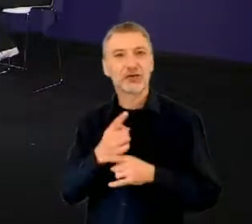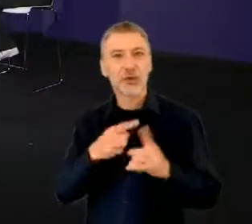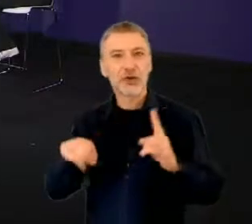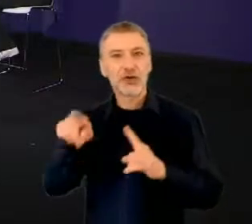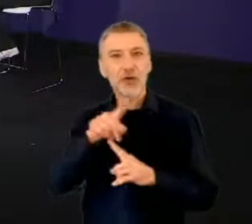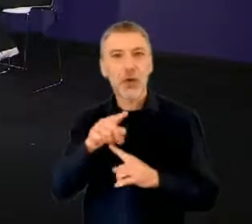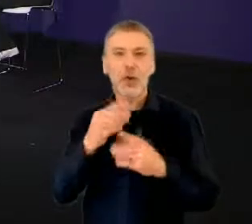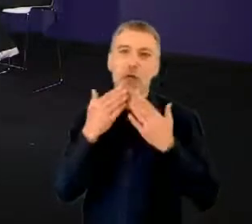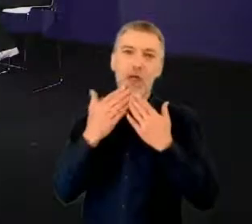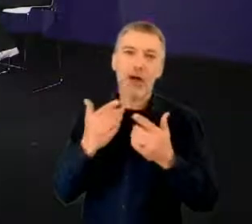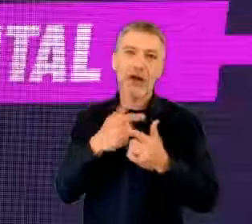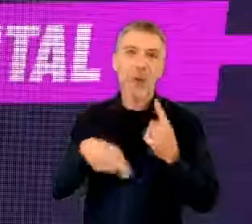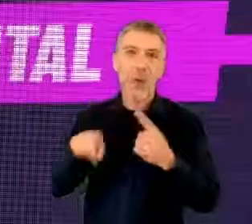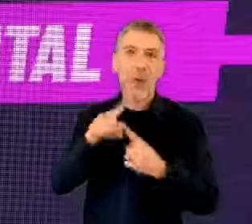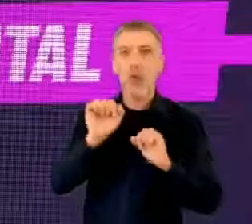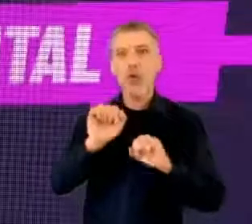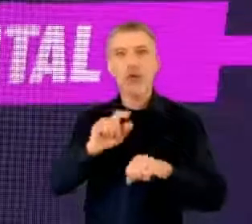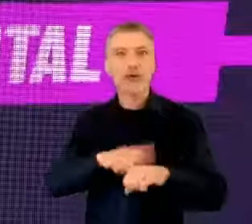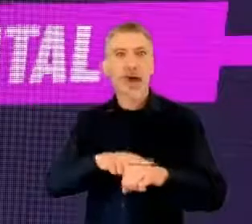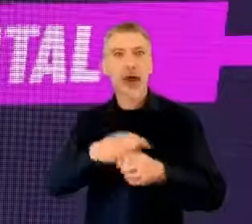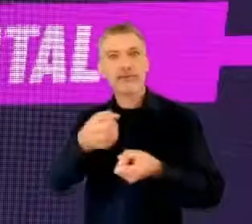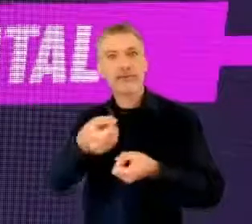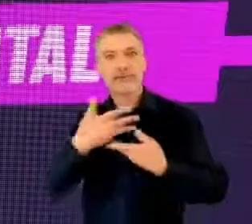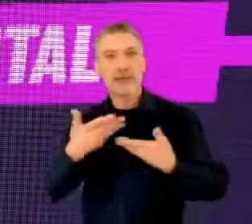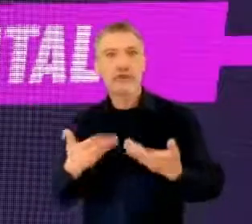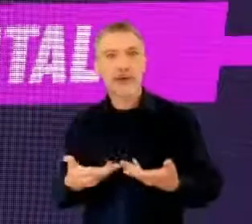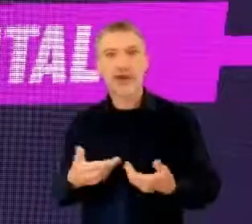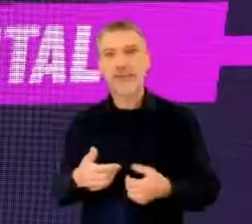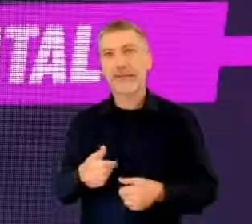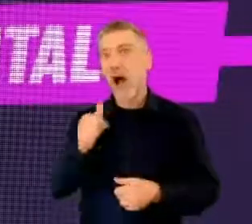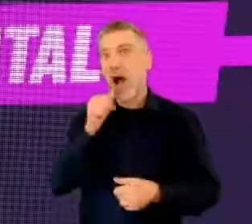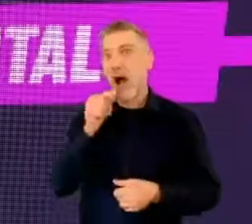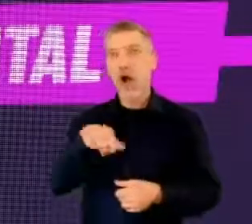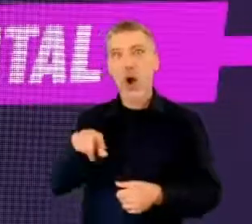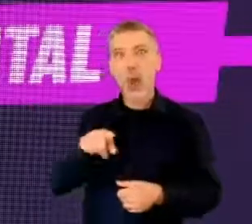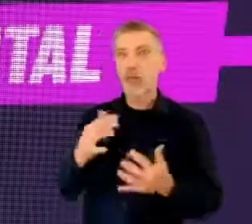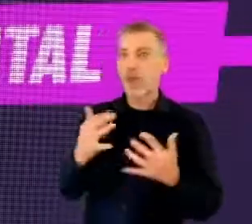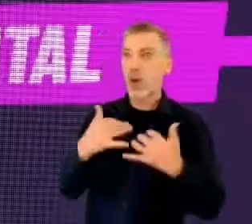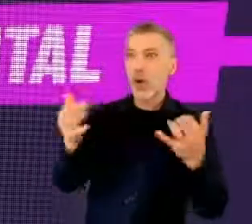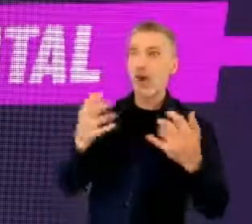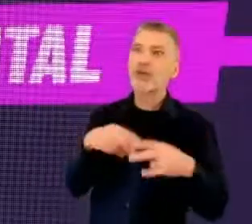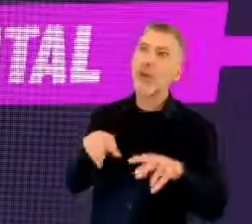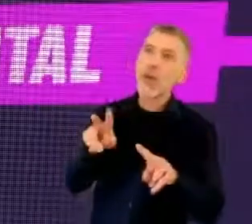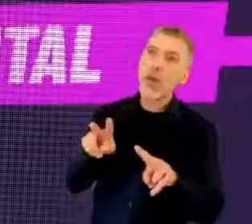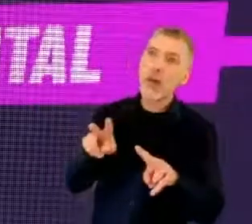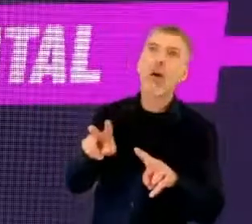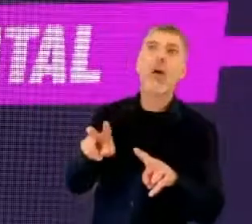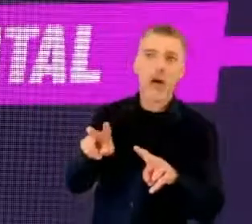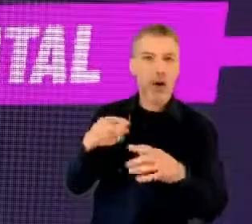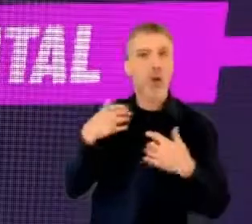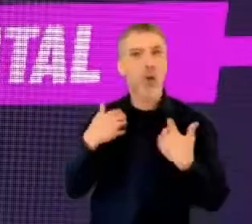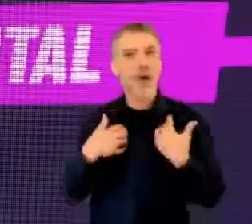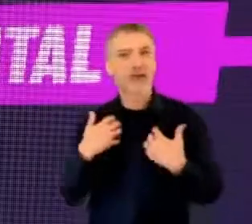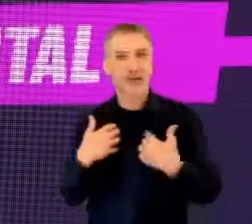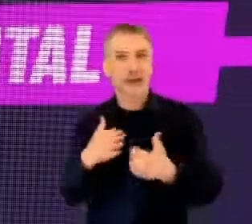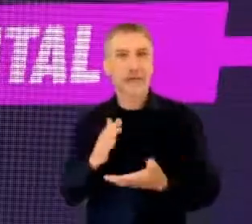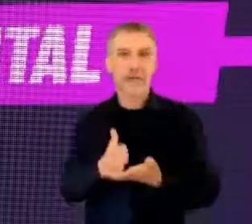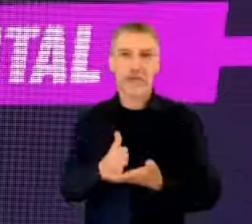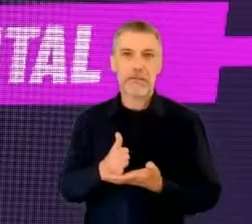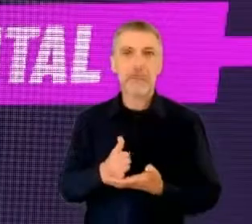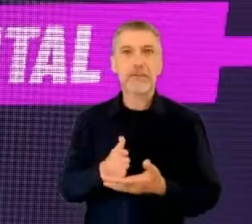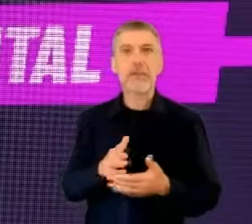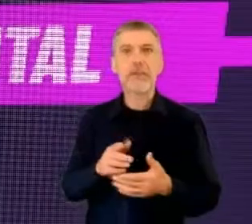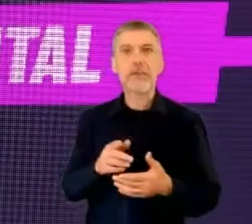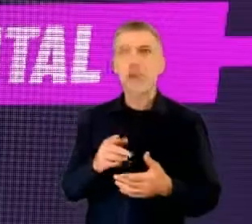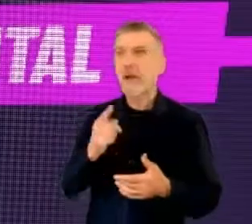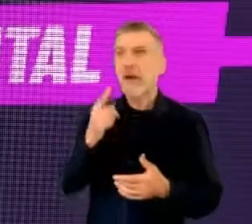for giving your time today. I know our young people will really, really benefit from what they heard. You know, finding that person who